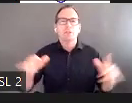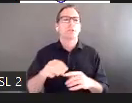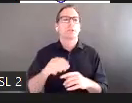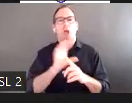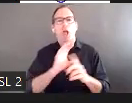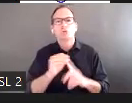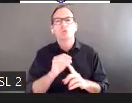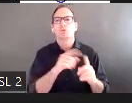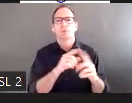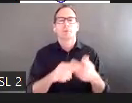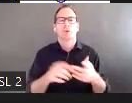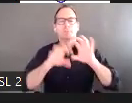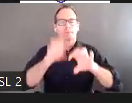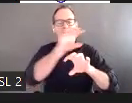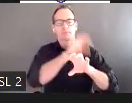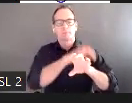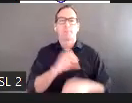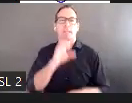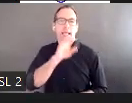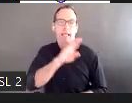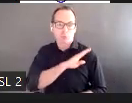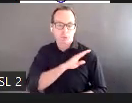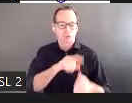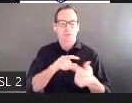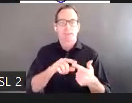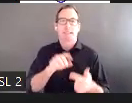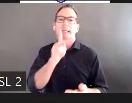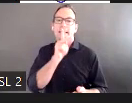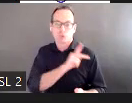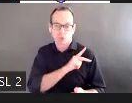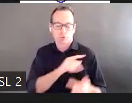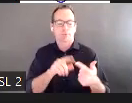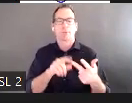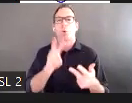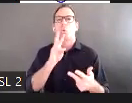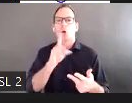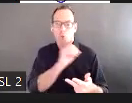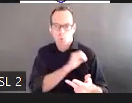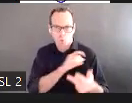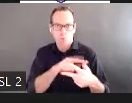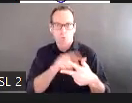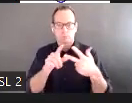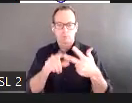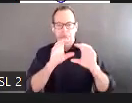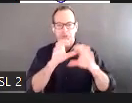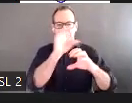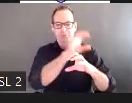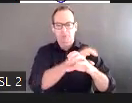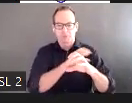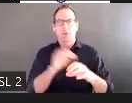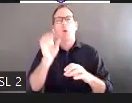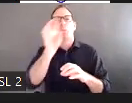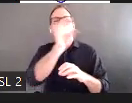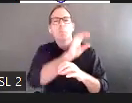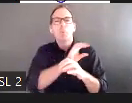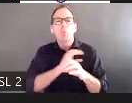of Cambridge, Kitchener, and Waterloo. We have 3 townships of rural in nature with small pockets of towns